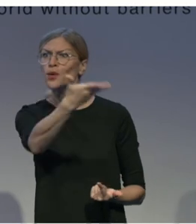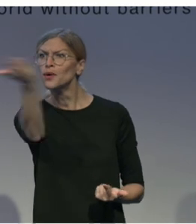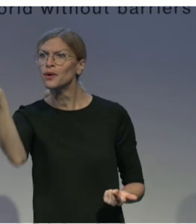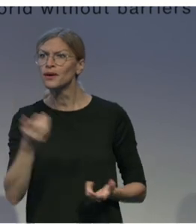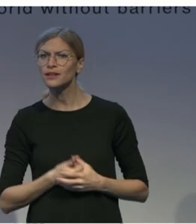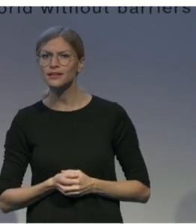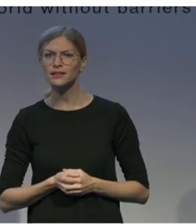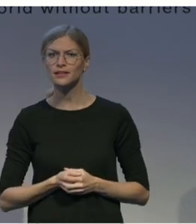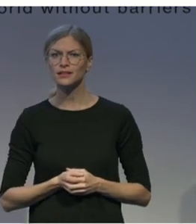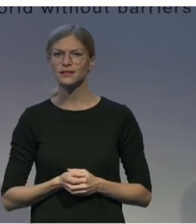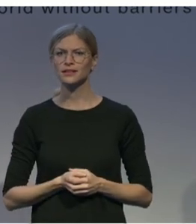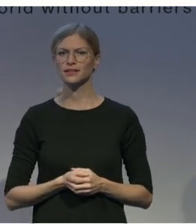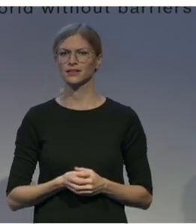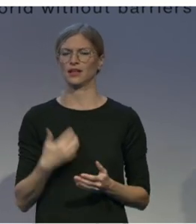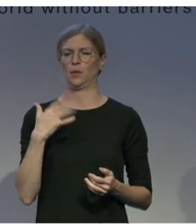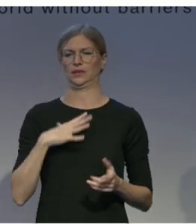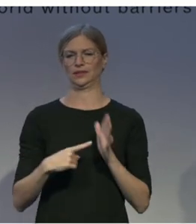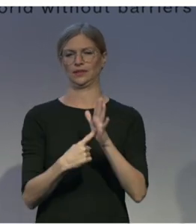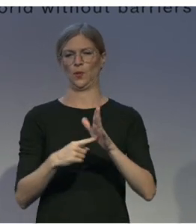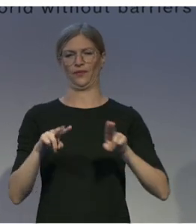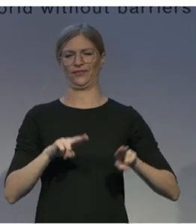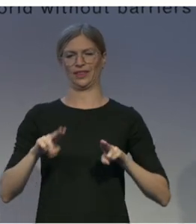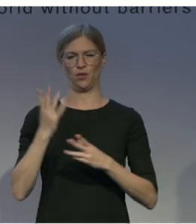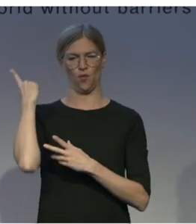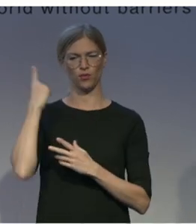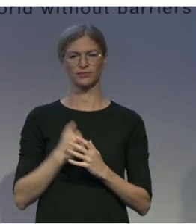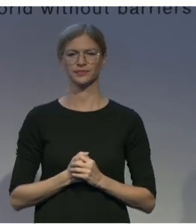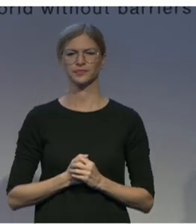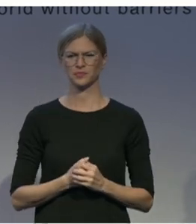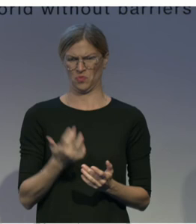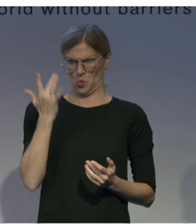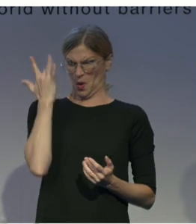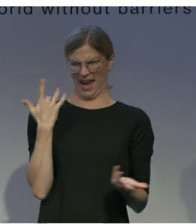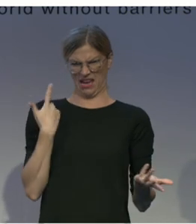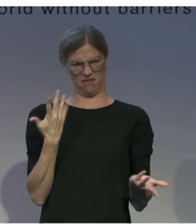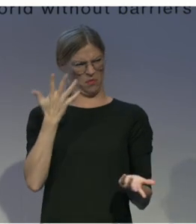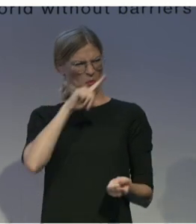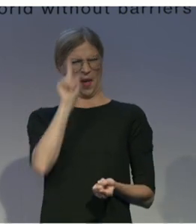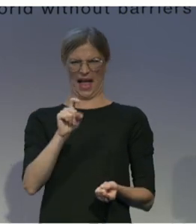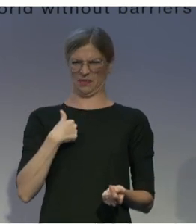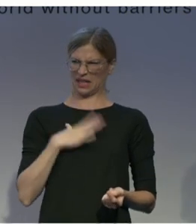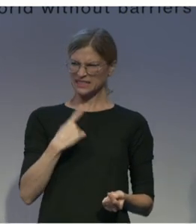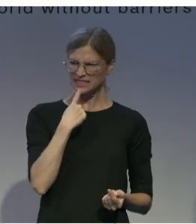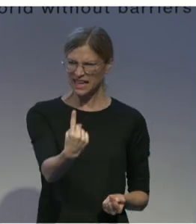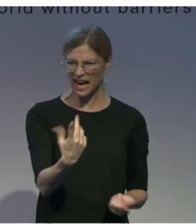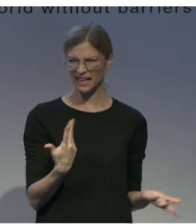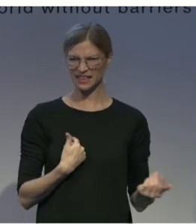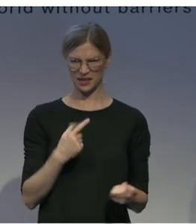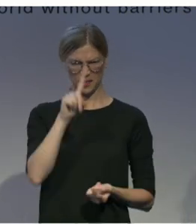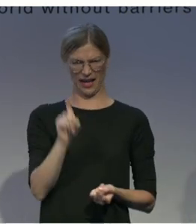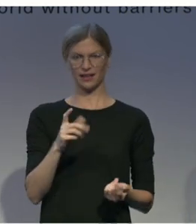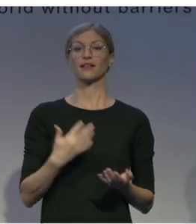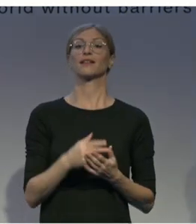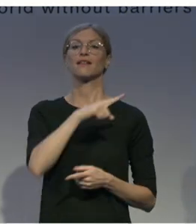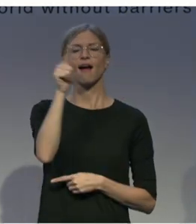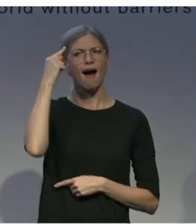Let me show you a short video, and it's going to highlight why we ask that question and why we go that direction. It's also going to tell you a little bit about sort of what we believe as